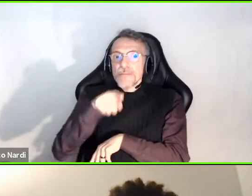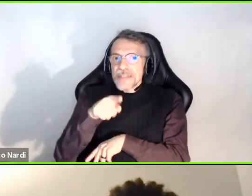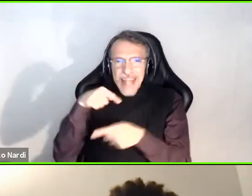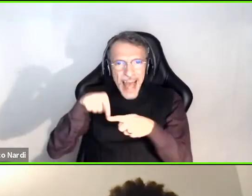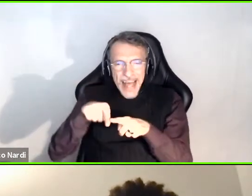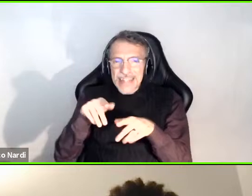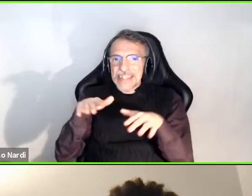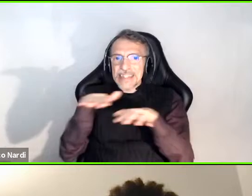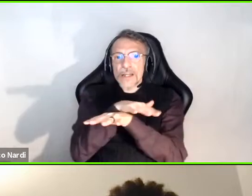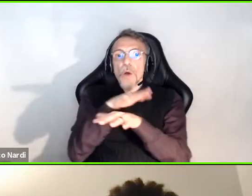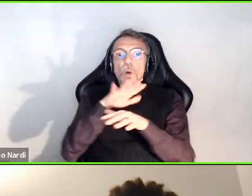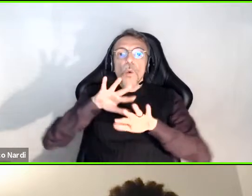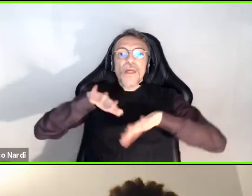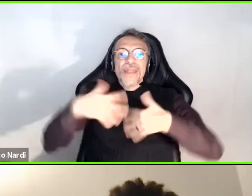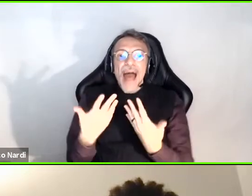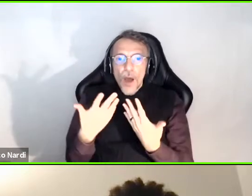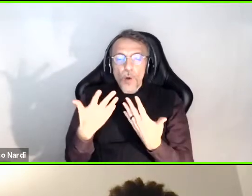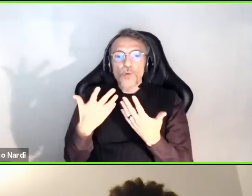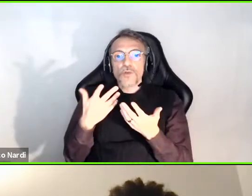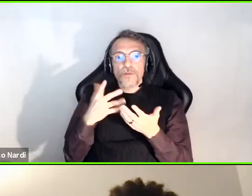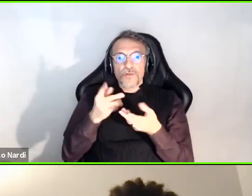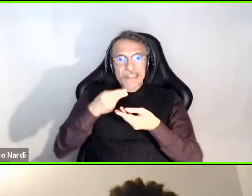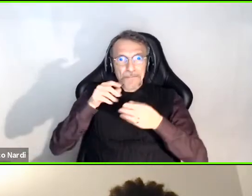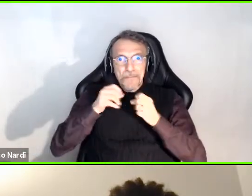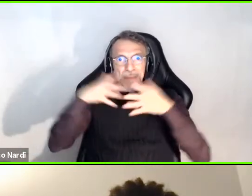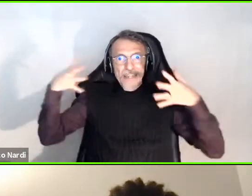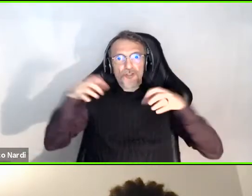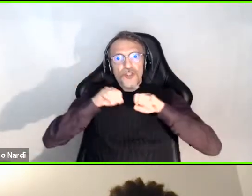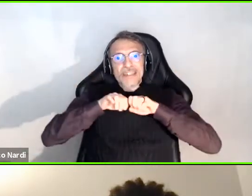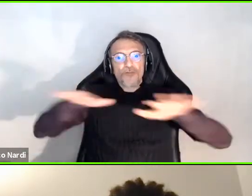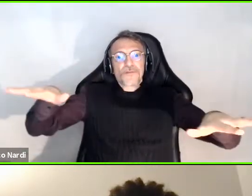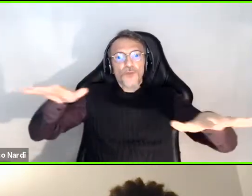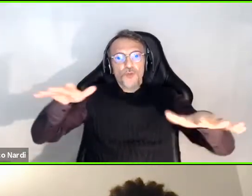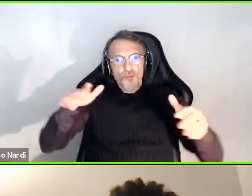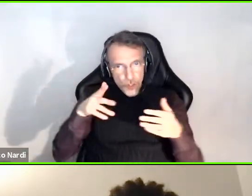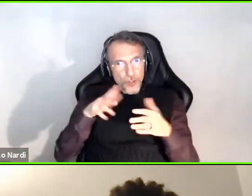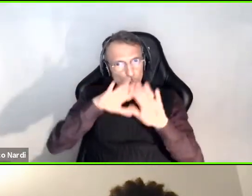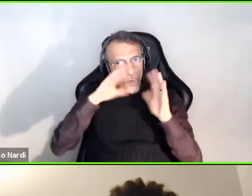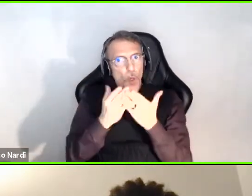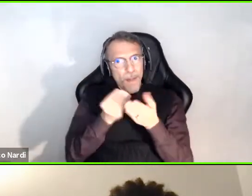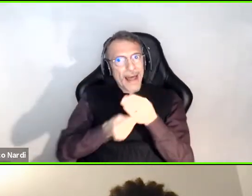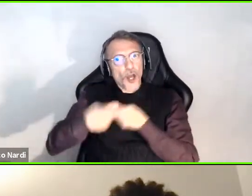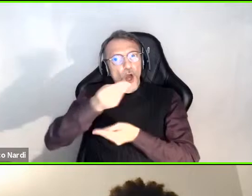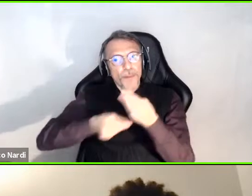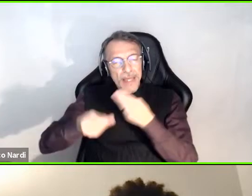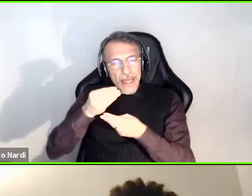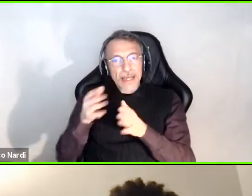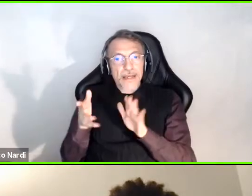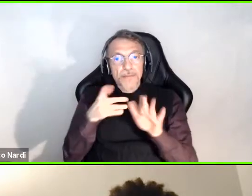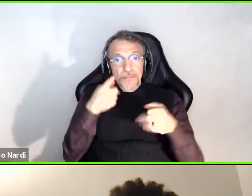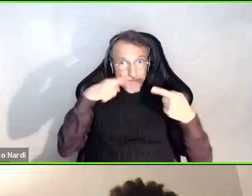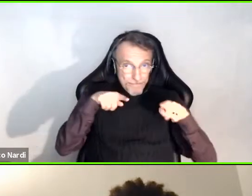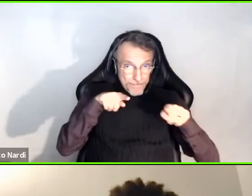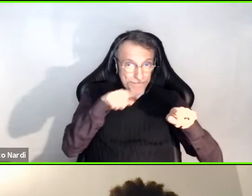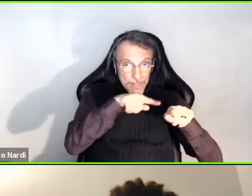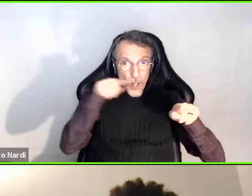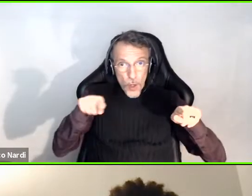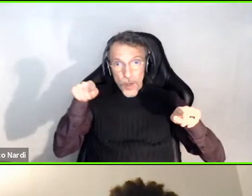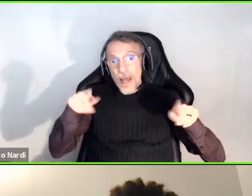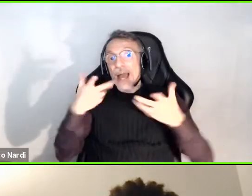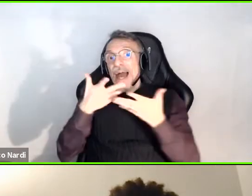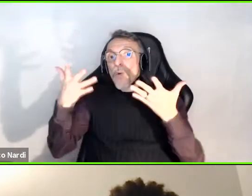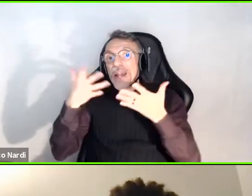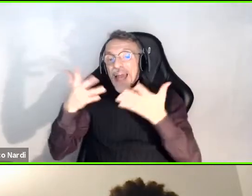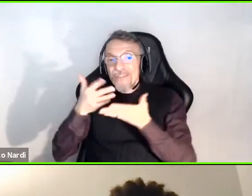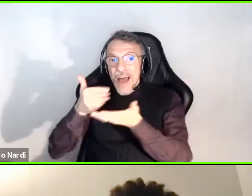pie without requiring a major redistribution, if you will, in the global economy. And of course, along with this, we need whatever assistance